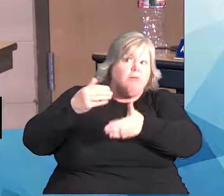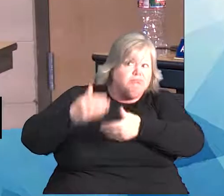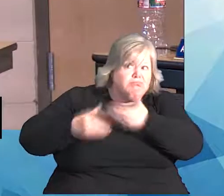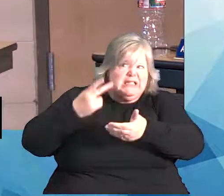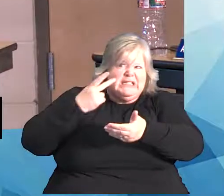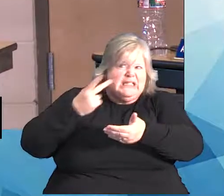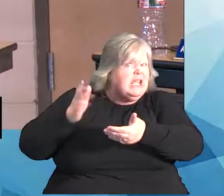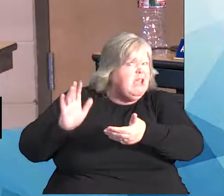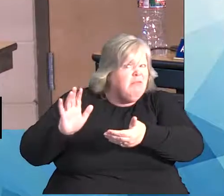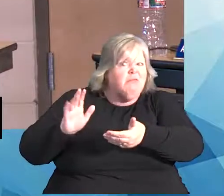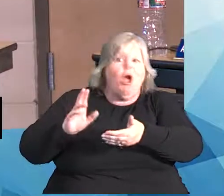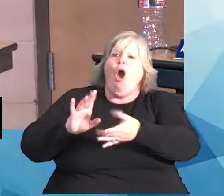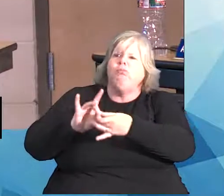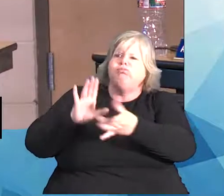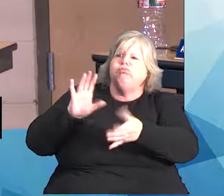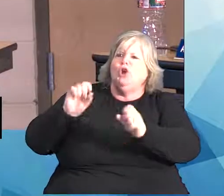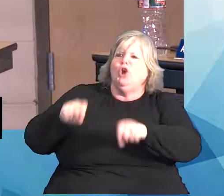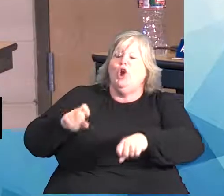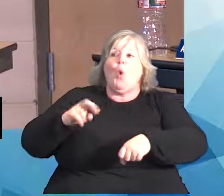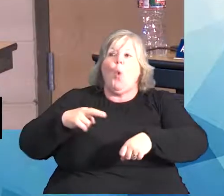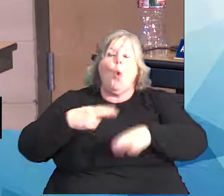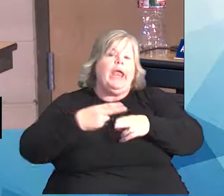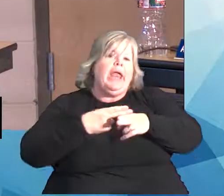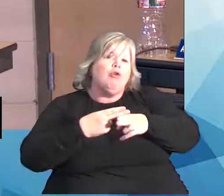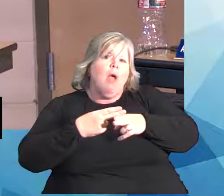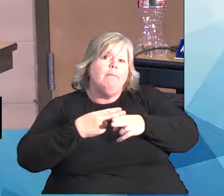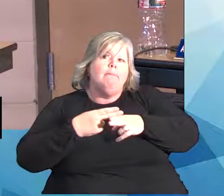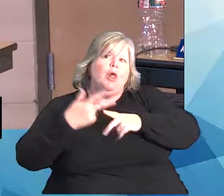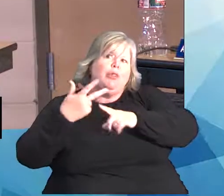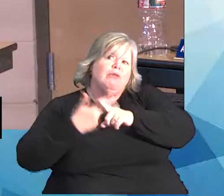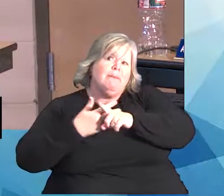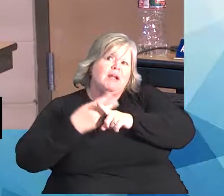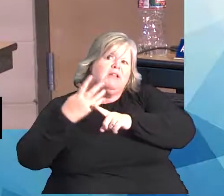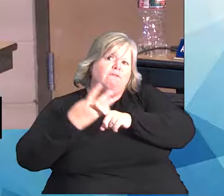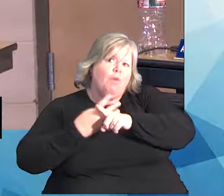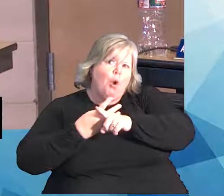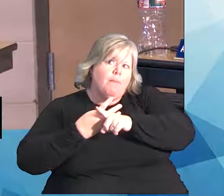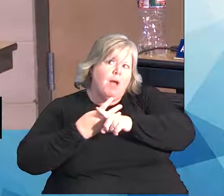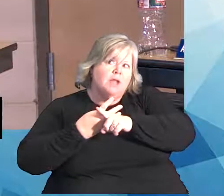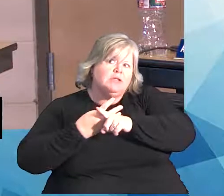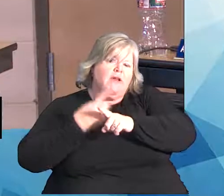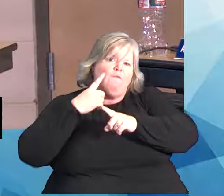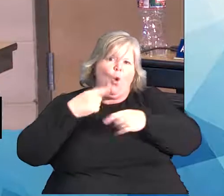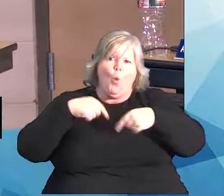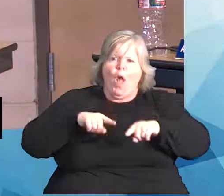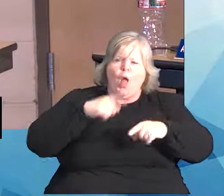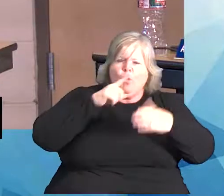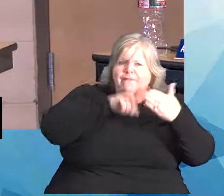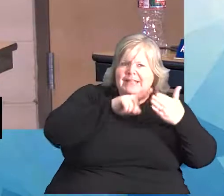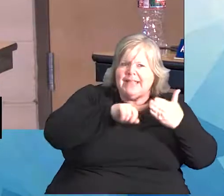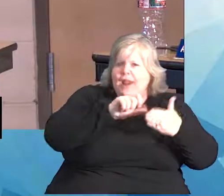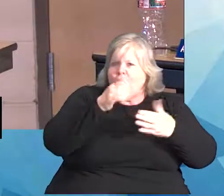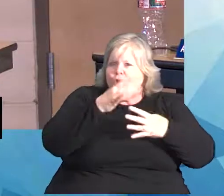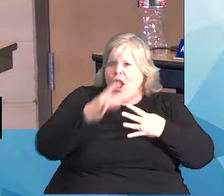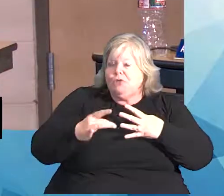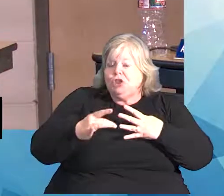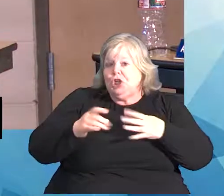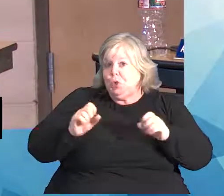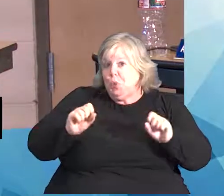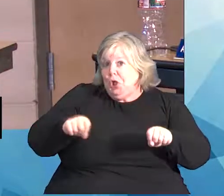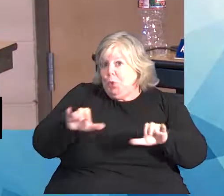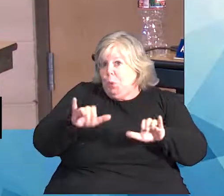someone in the interim while, for the next 3 months or 4 months while we transition to someone else. I think that would likely be